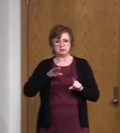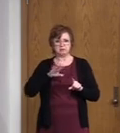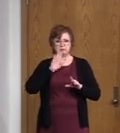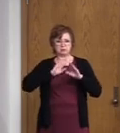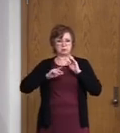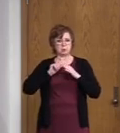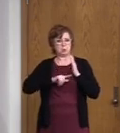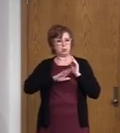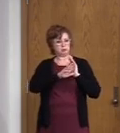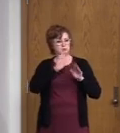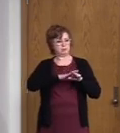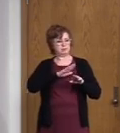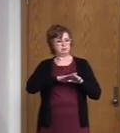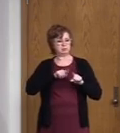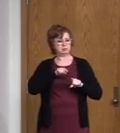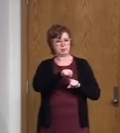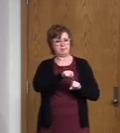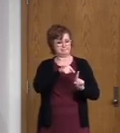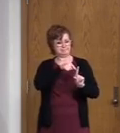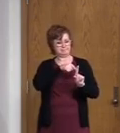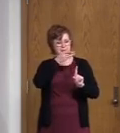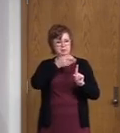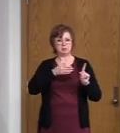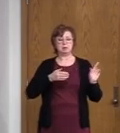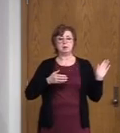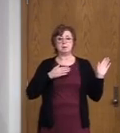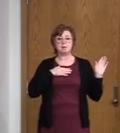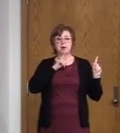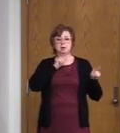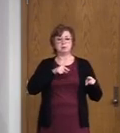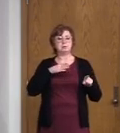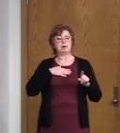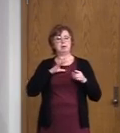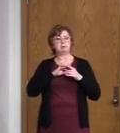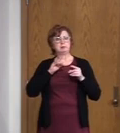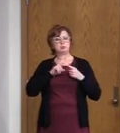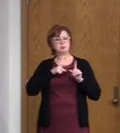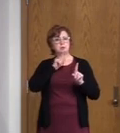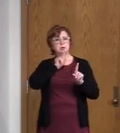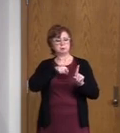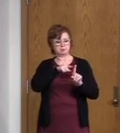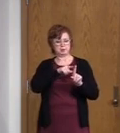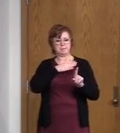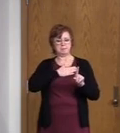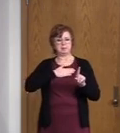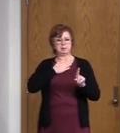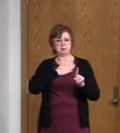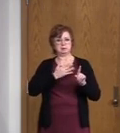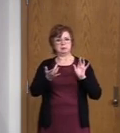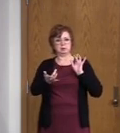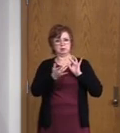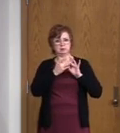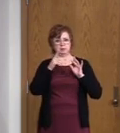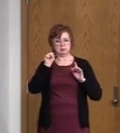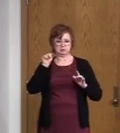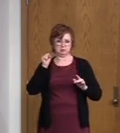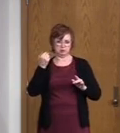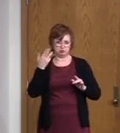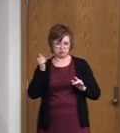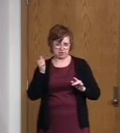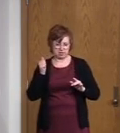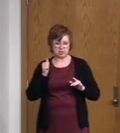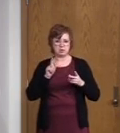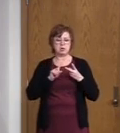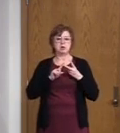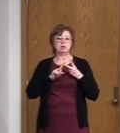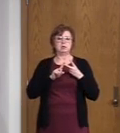area? I would ask them to, or the message would be, is touch base with us, the Saskatchewan Health Authority, to